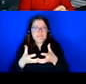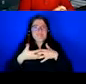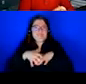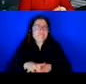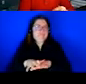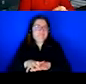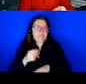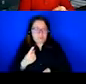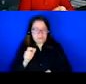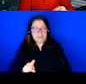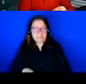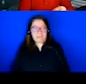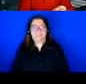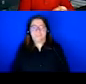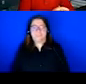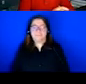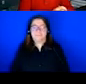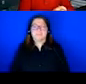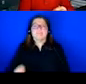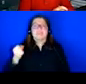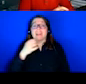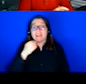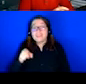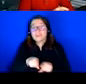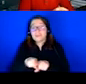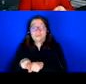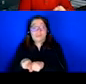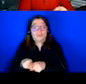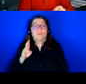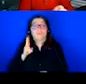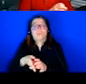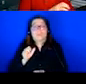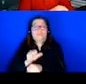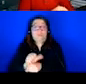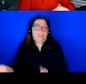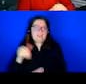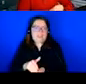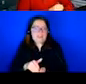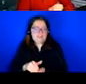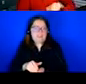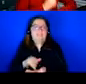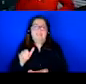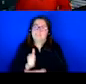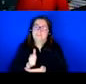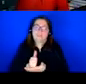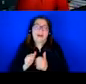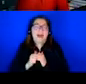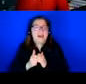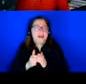When you're, and also re-entering the workforce. So that's another one, that would be helpful to know, like